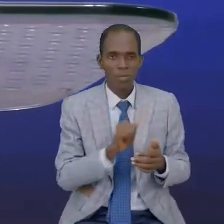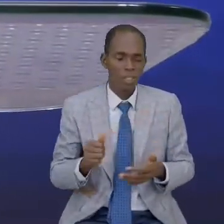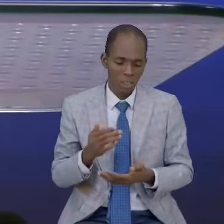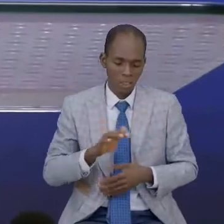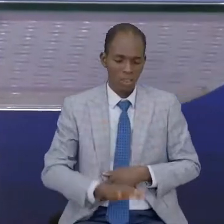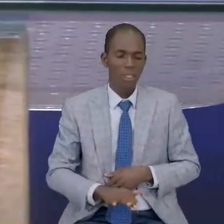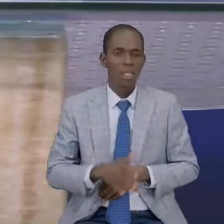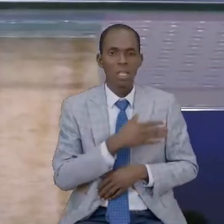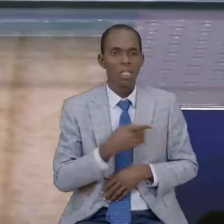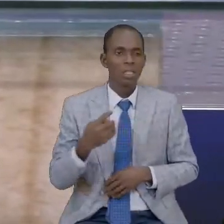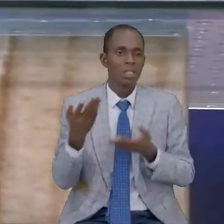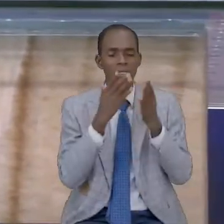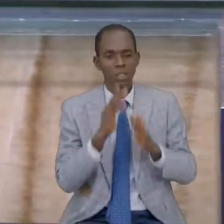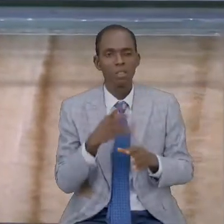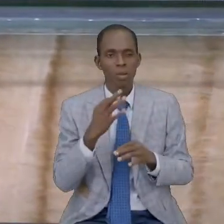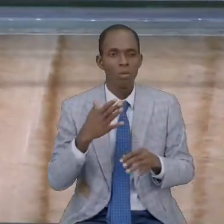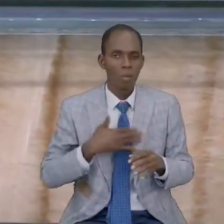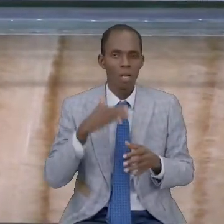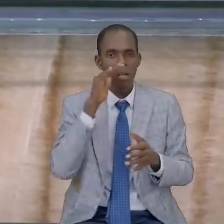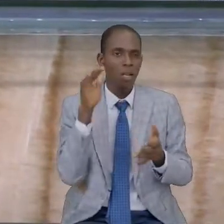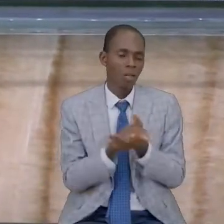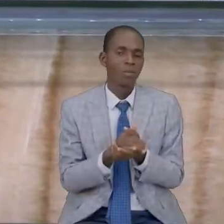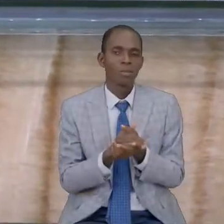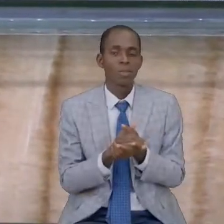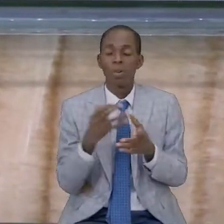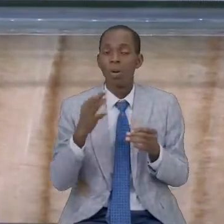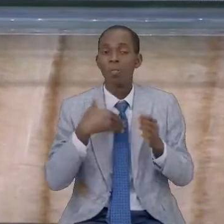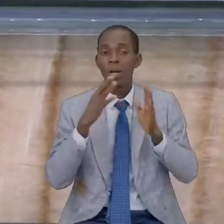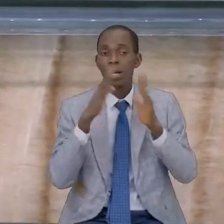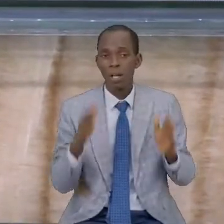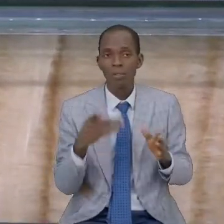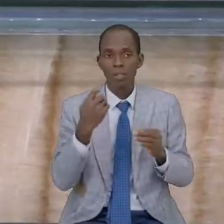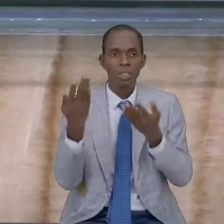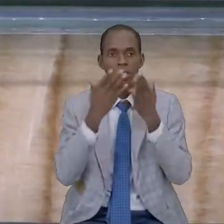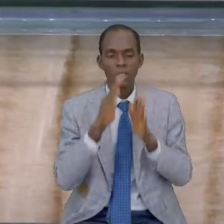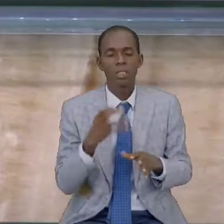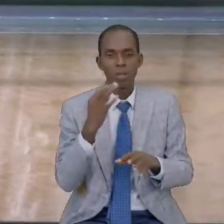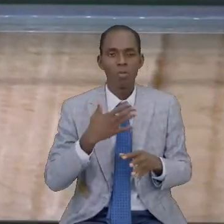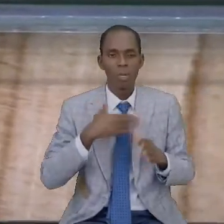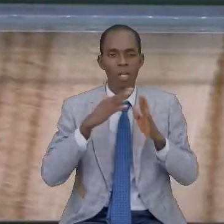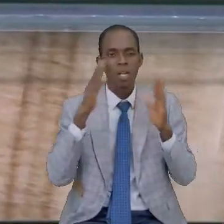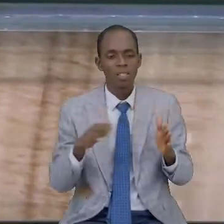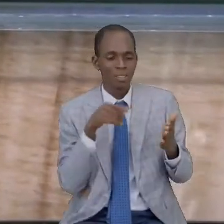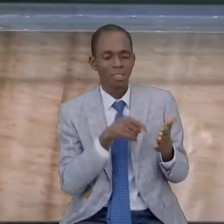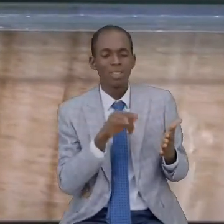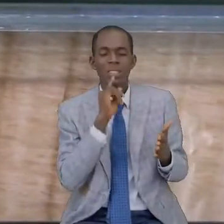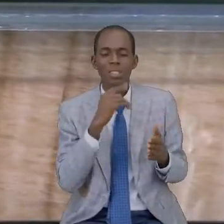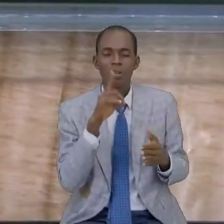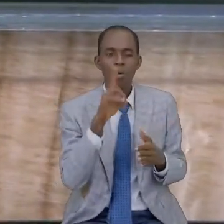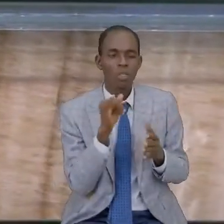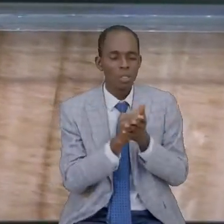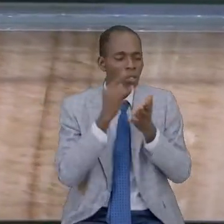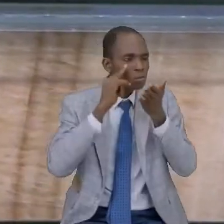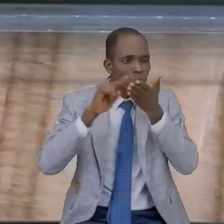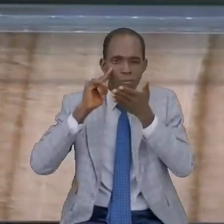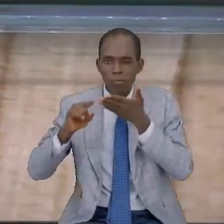the steward of my house, that the tutor, that the governor, the steward of my house, that the one that oversees